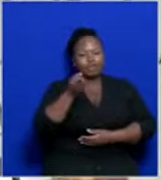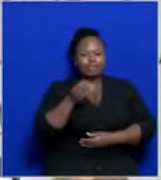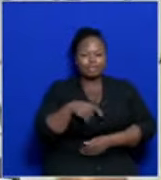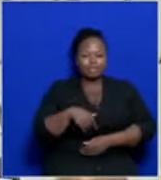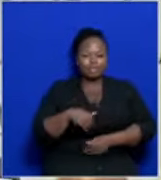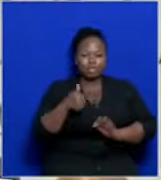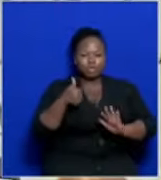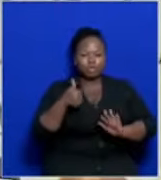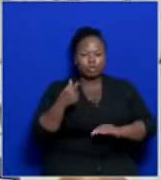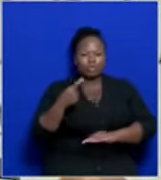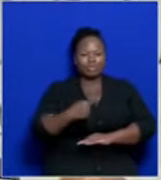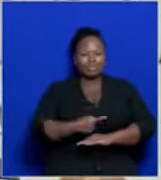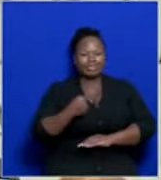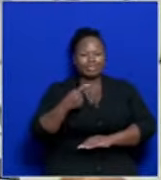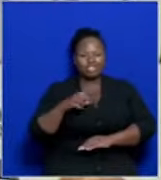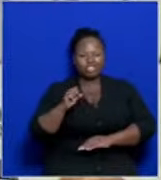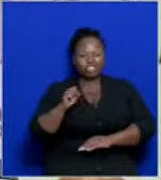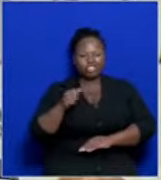Shanks."